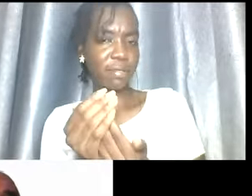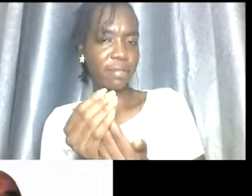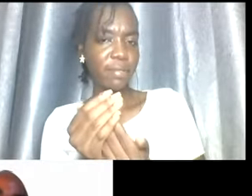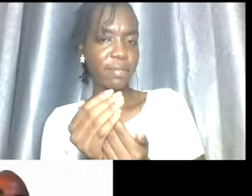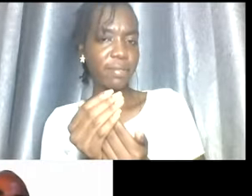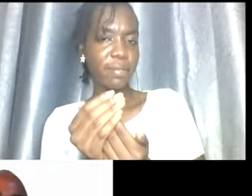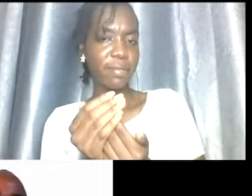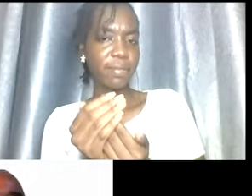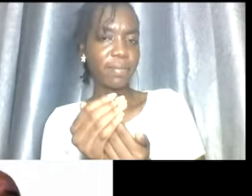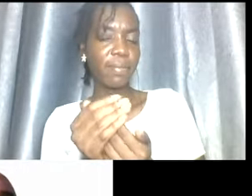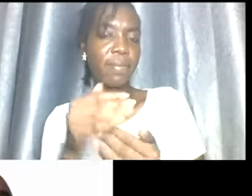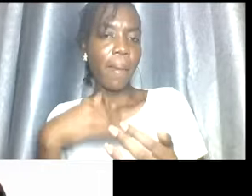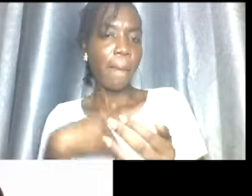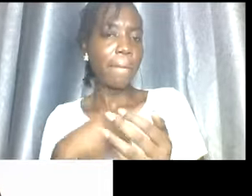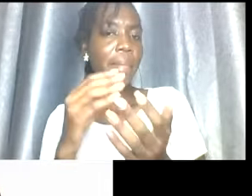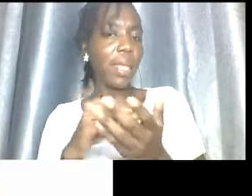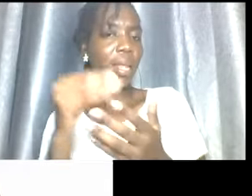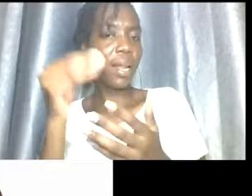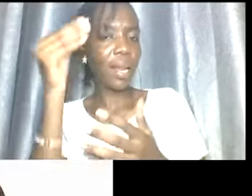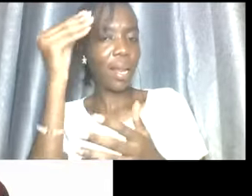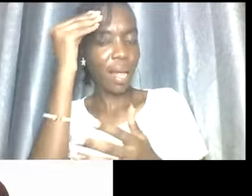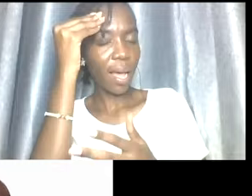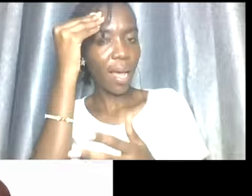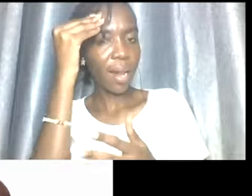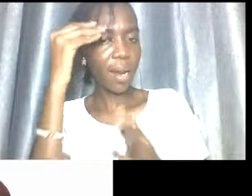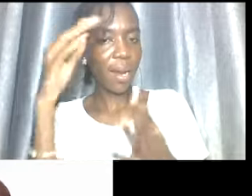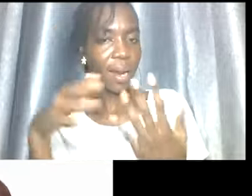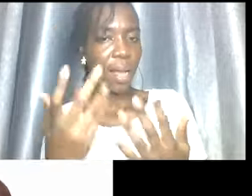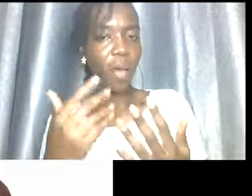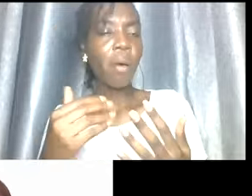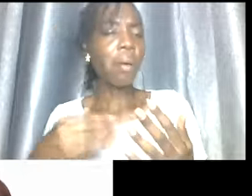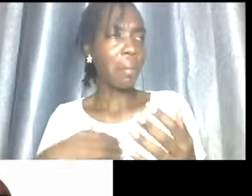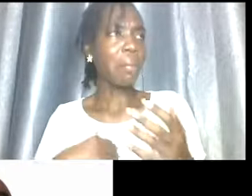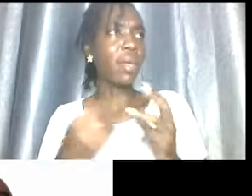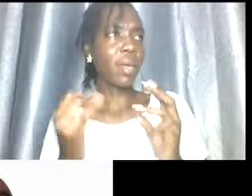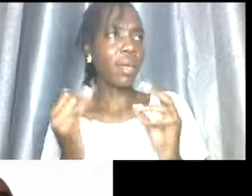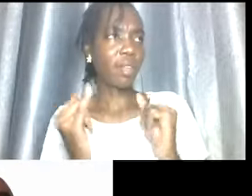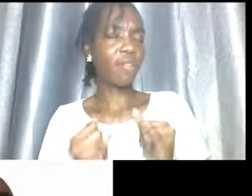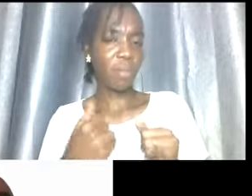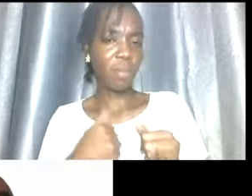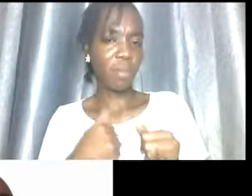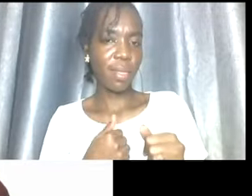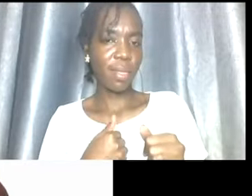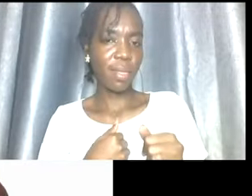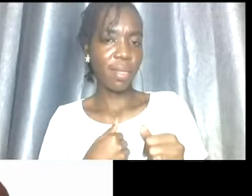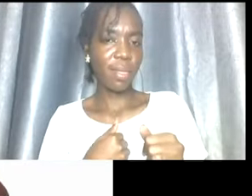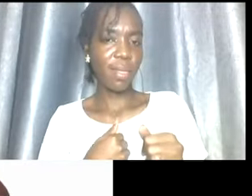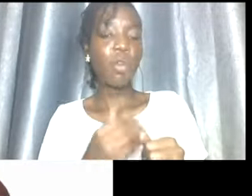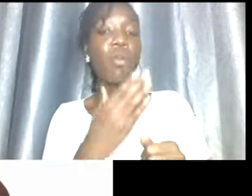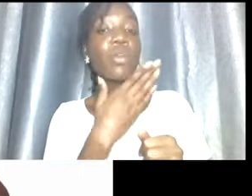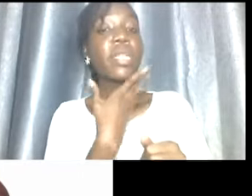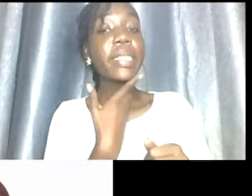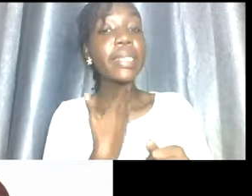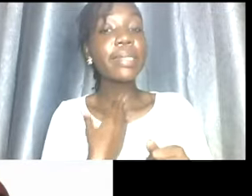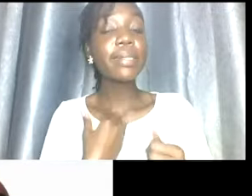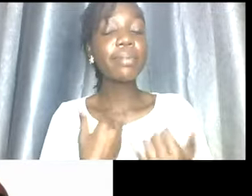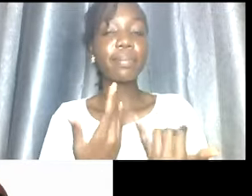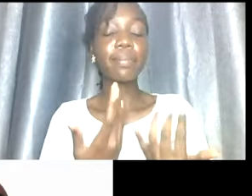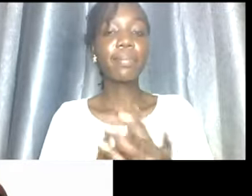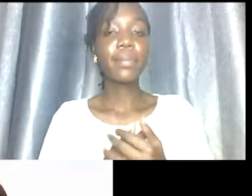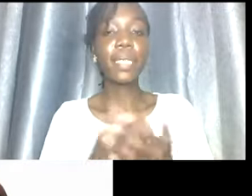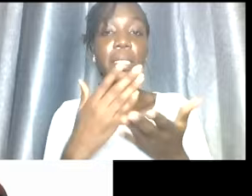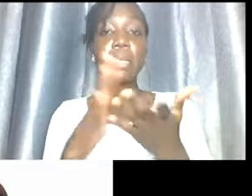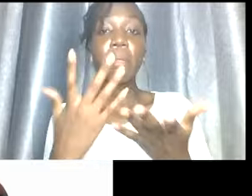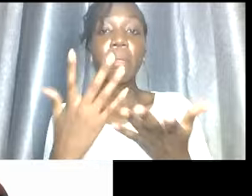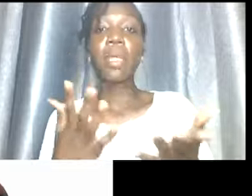I've learned that I am a peculiar type of individual. So some of the things that I need, others